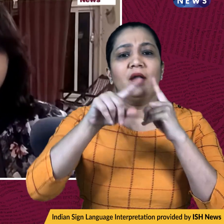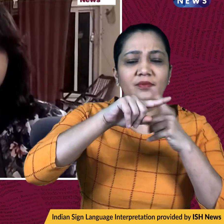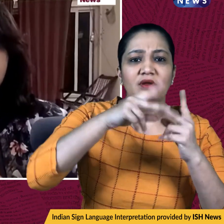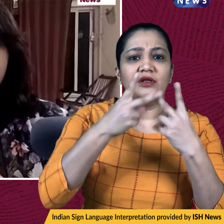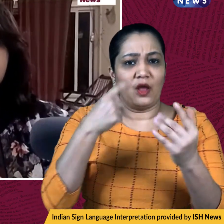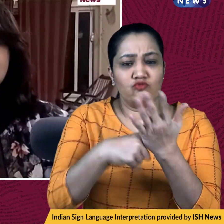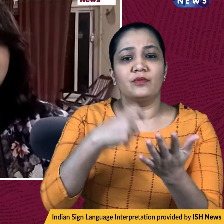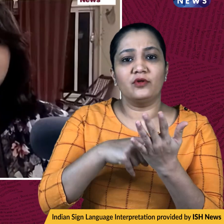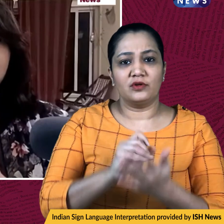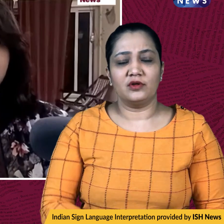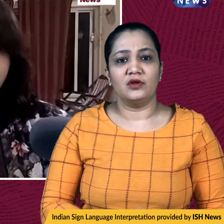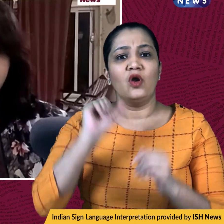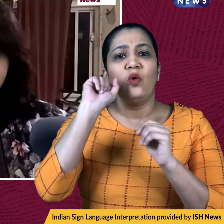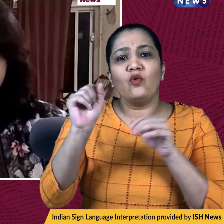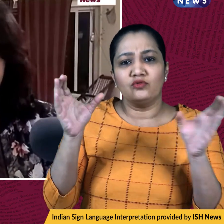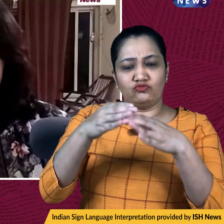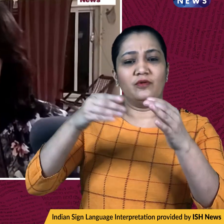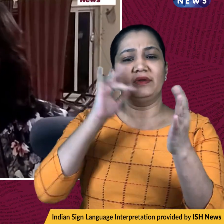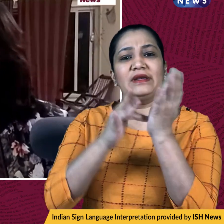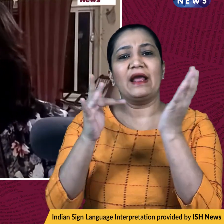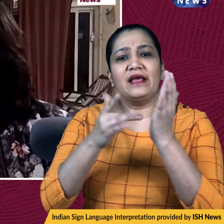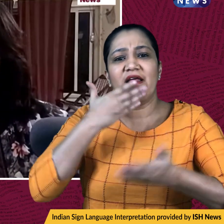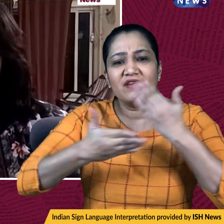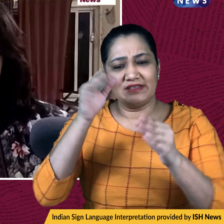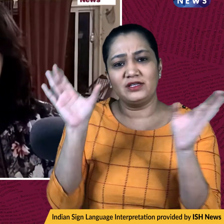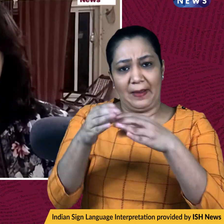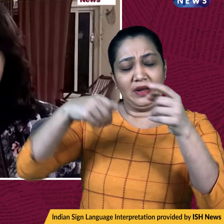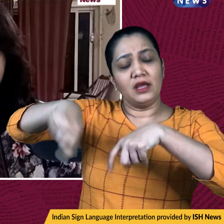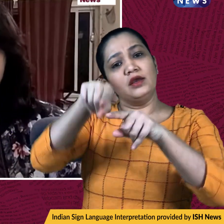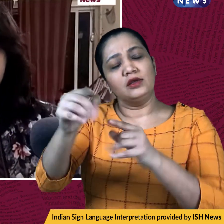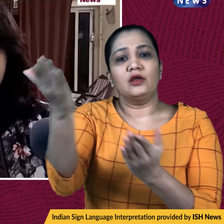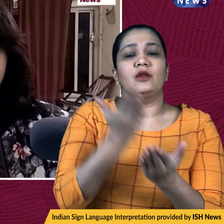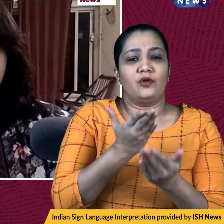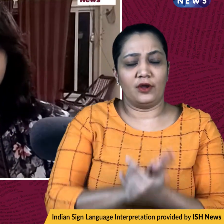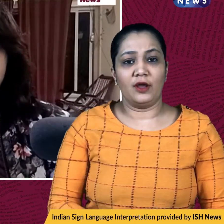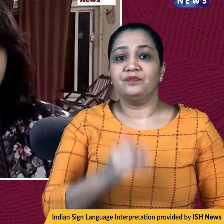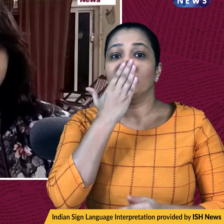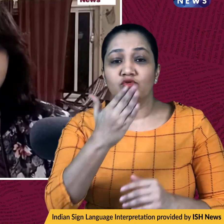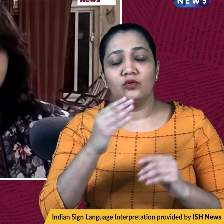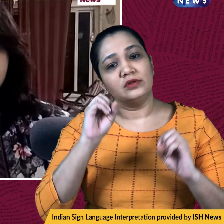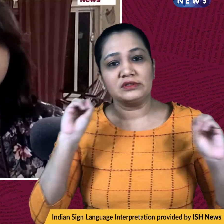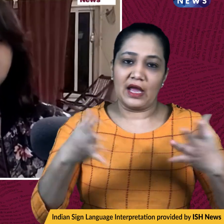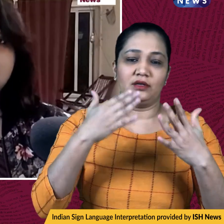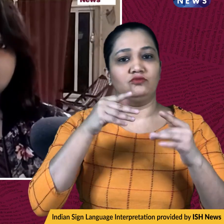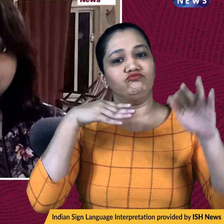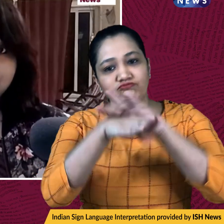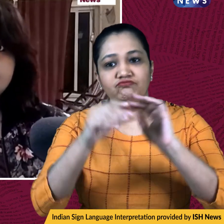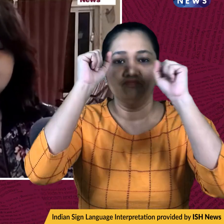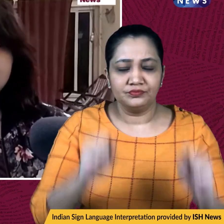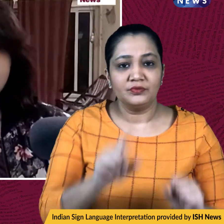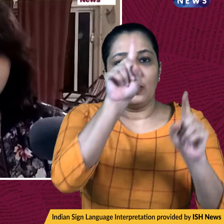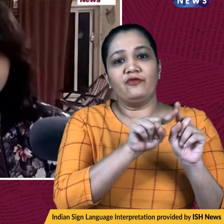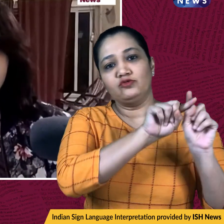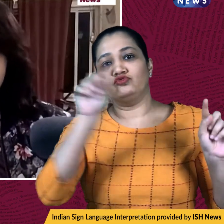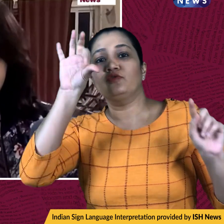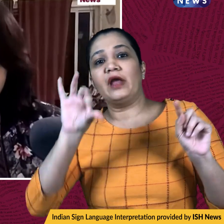on a report of the Technical Advisory Committee. Now, it says that schools will be allowed to take offline classes for standard